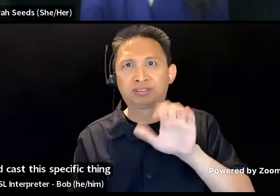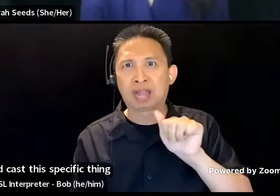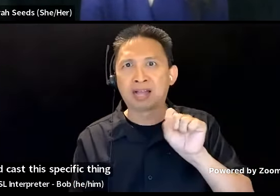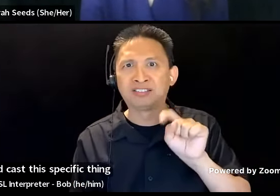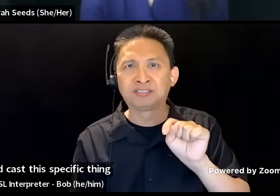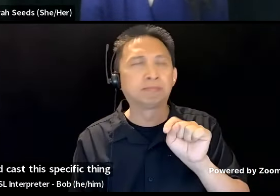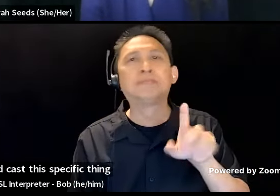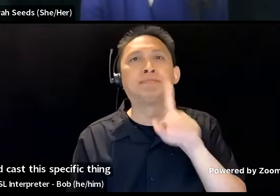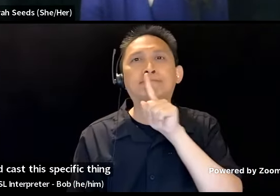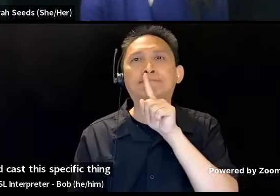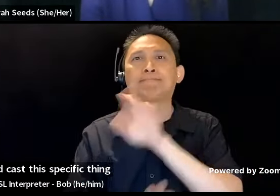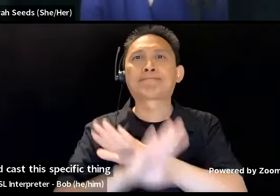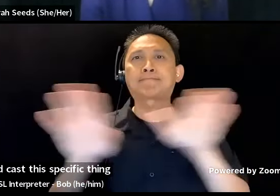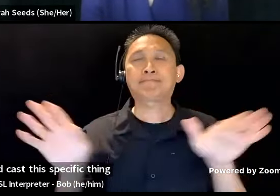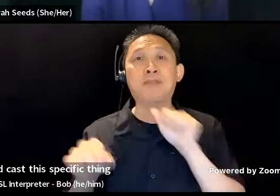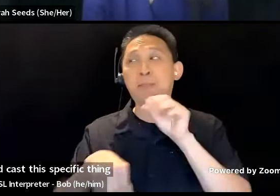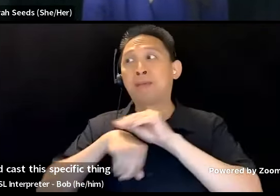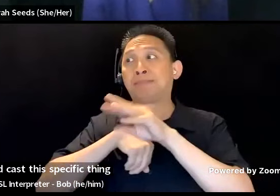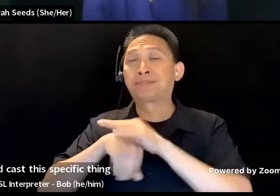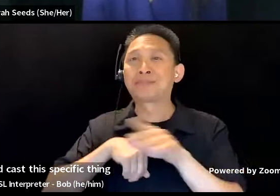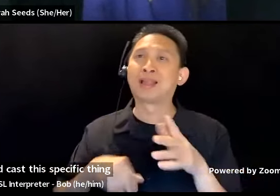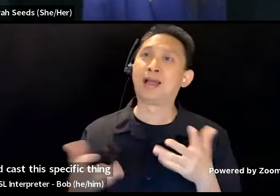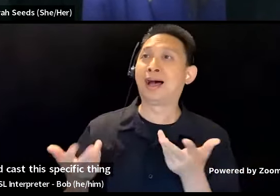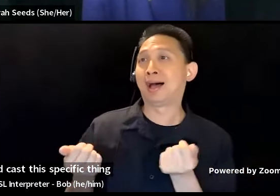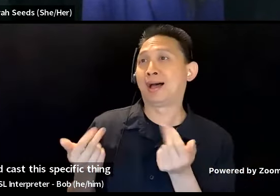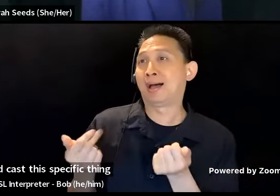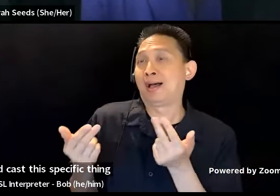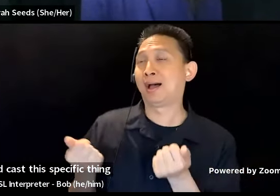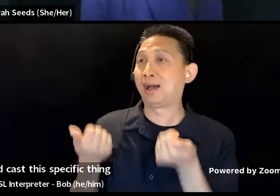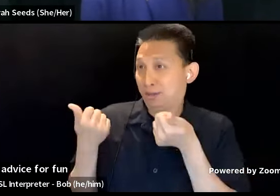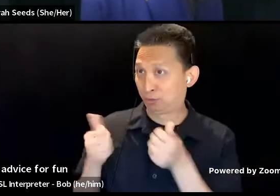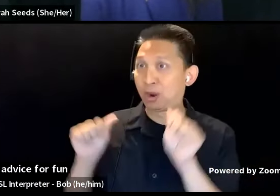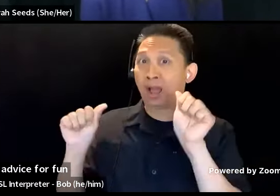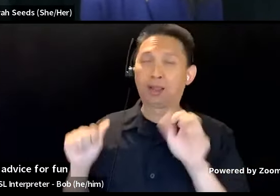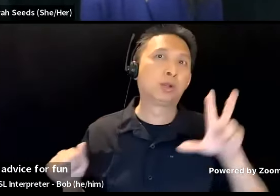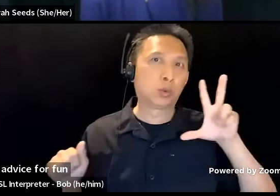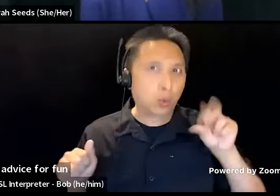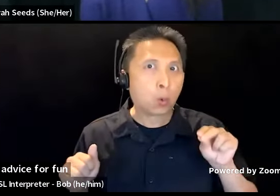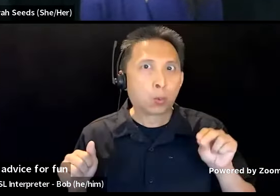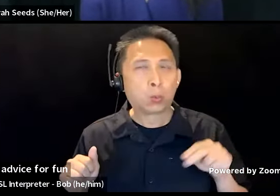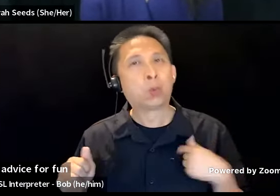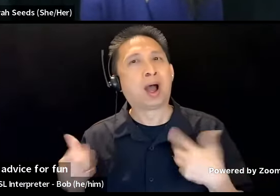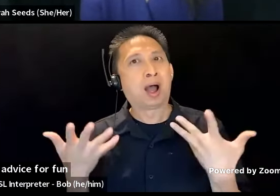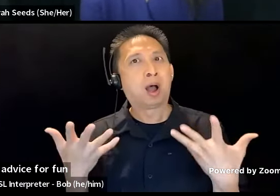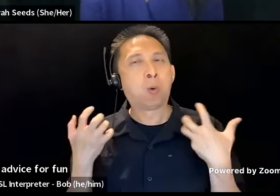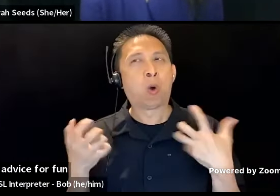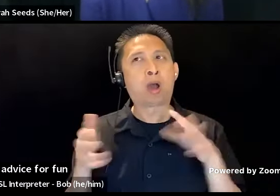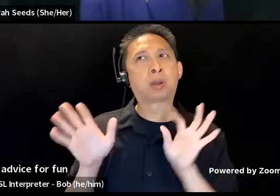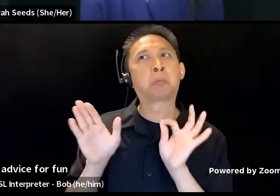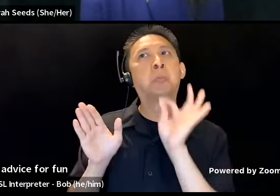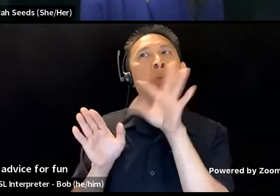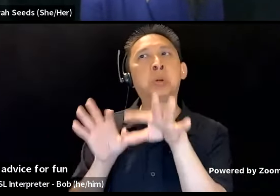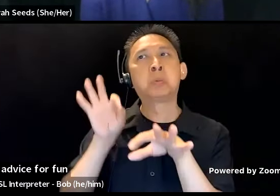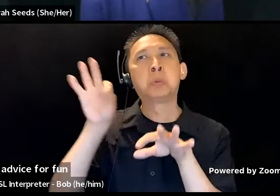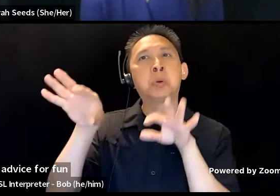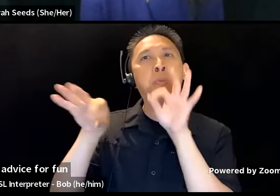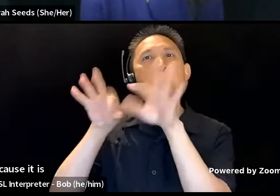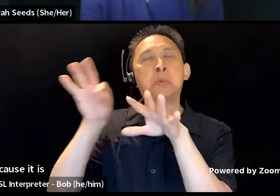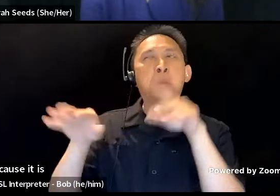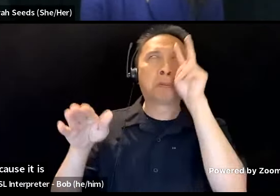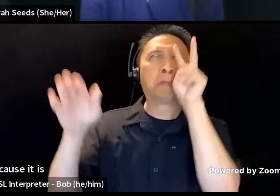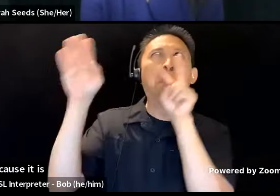this advice for fun. I'm giving it because it's going to down the line make it so much easier for our shoot. Like I